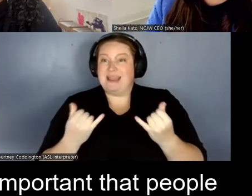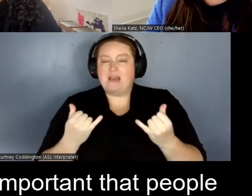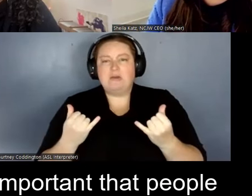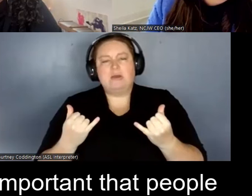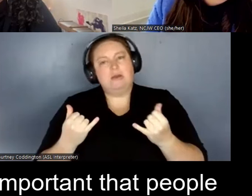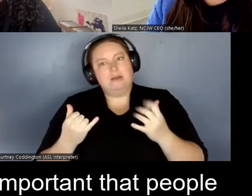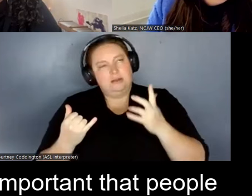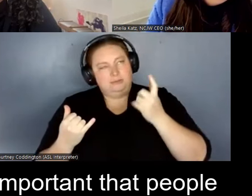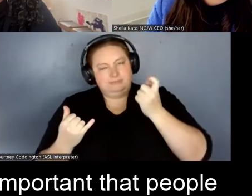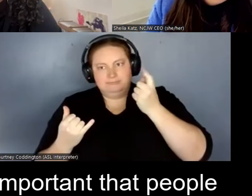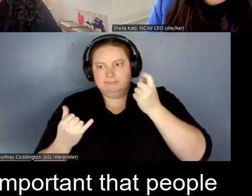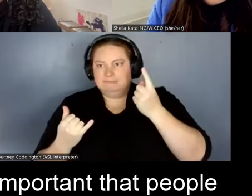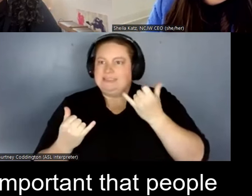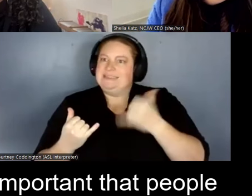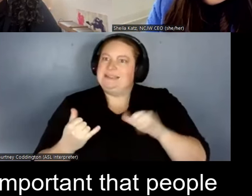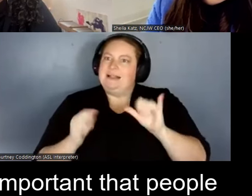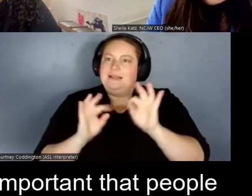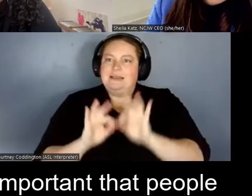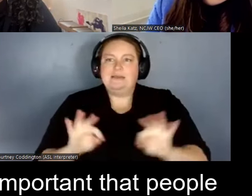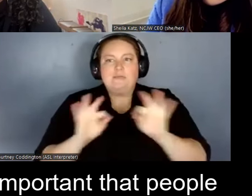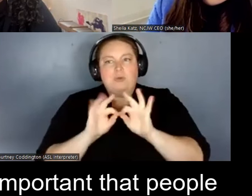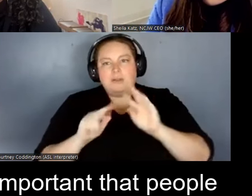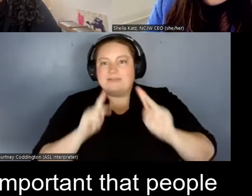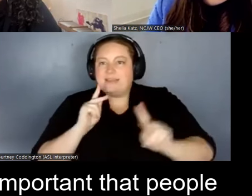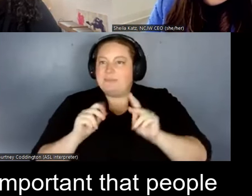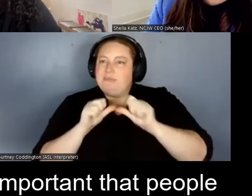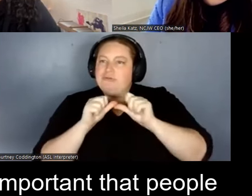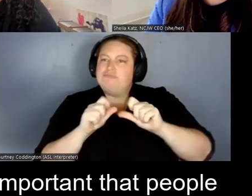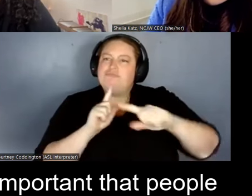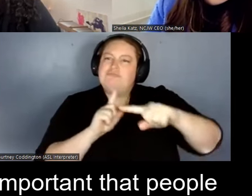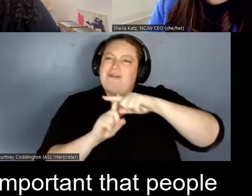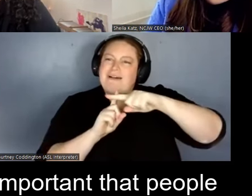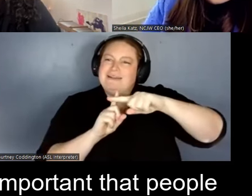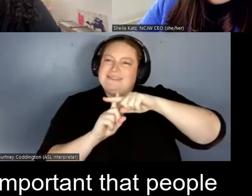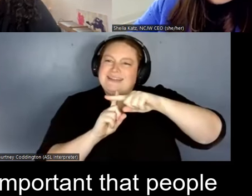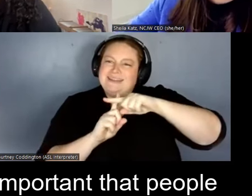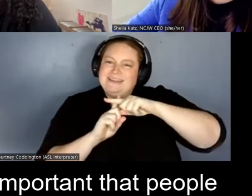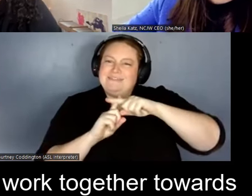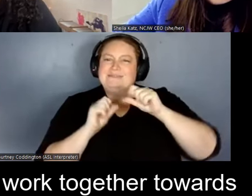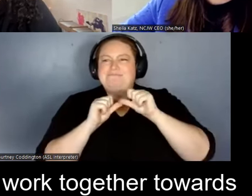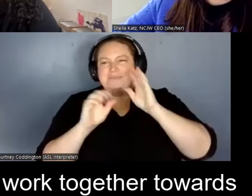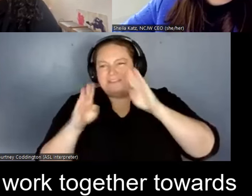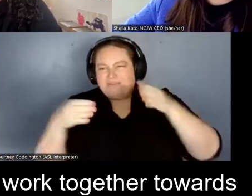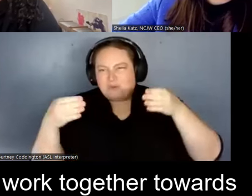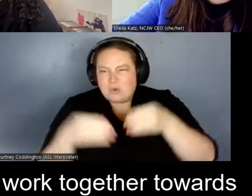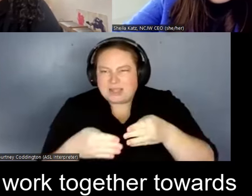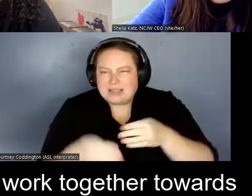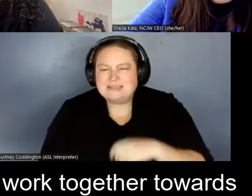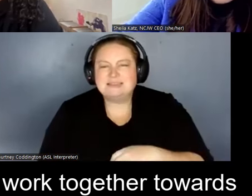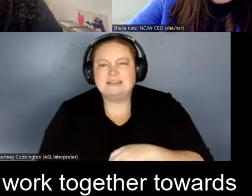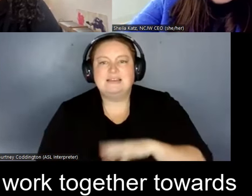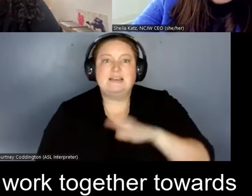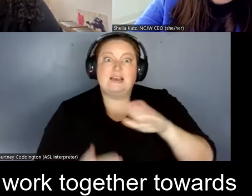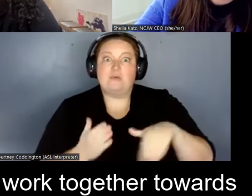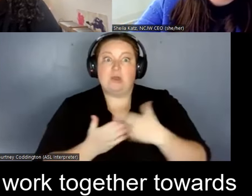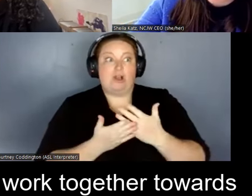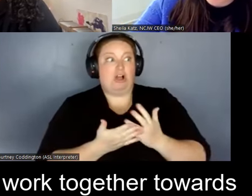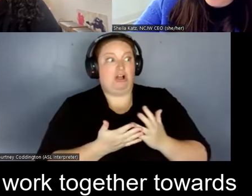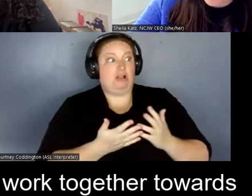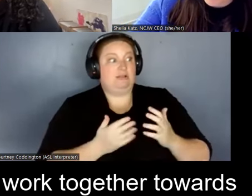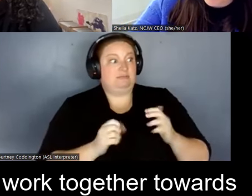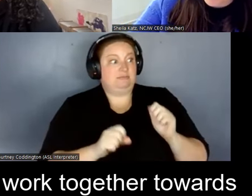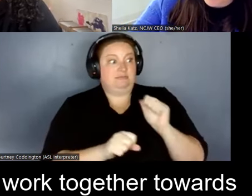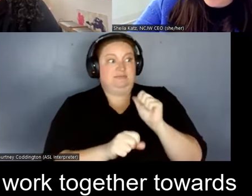it's still important that people stay positive and stay focused, and that we all collectively find ways to